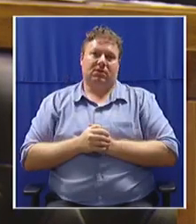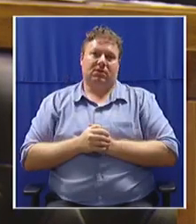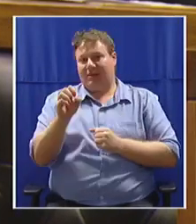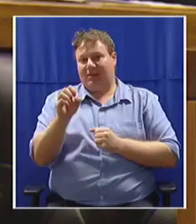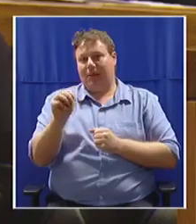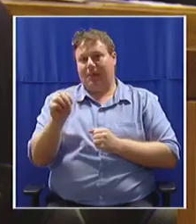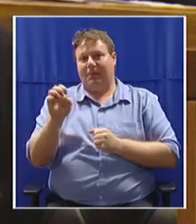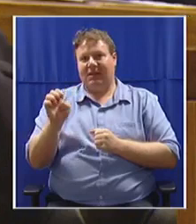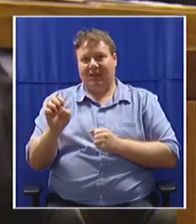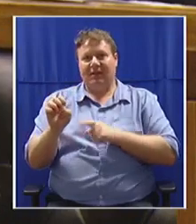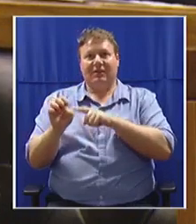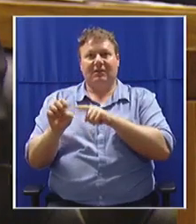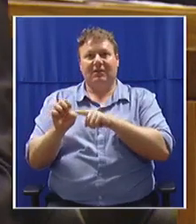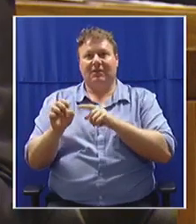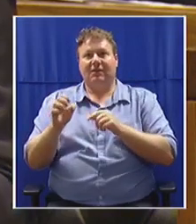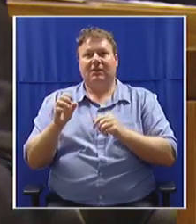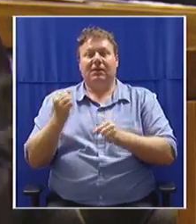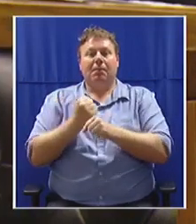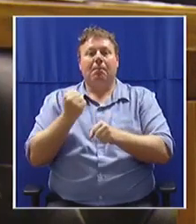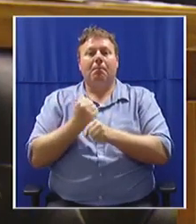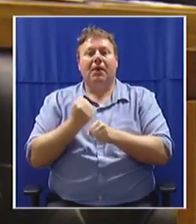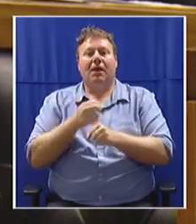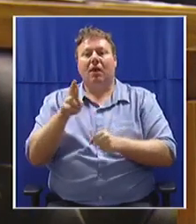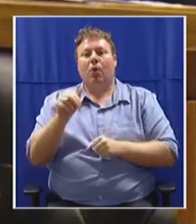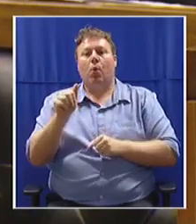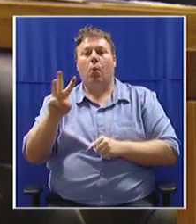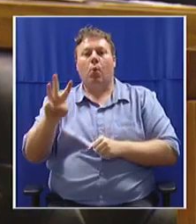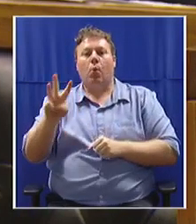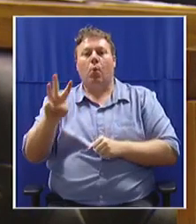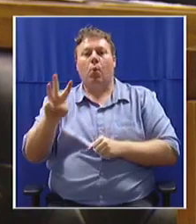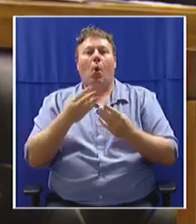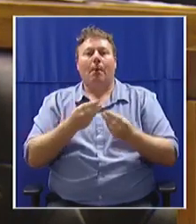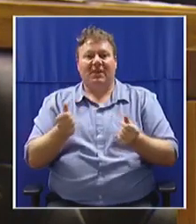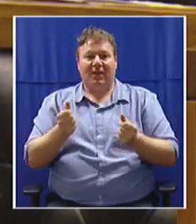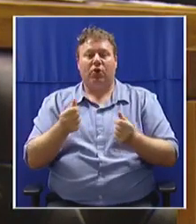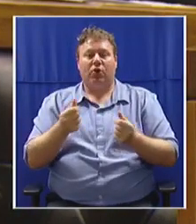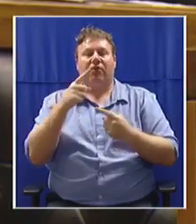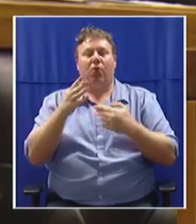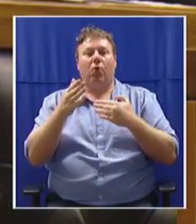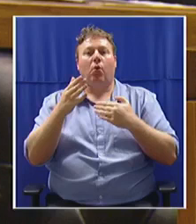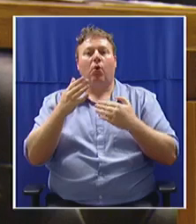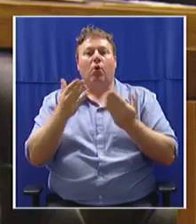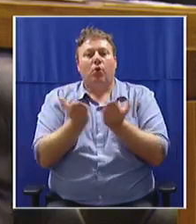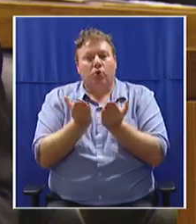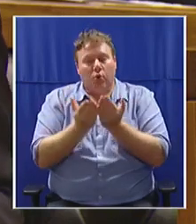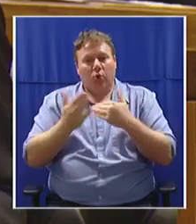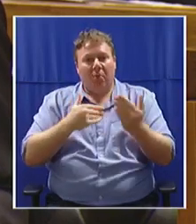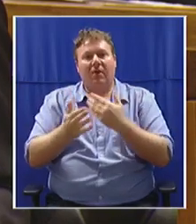producing bricks, they are producing all materials that government used to build roads, build schools, build